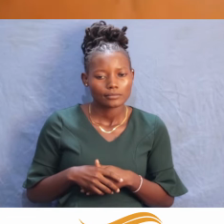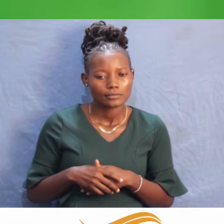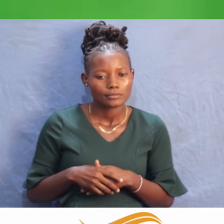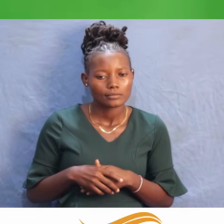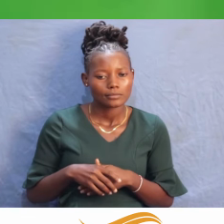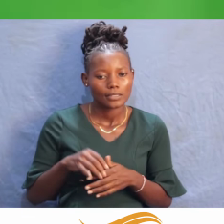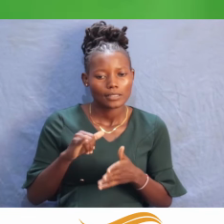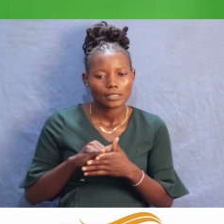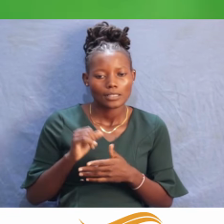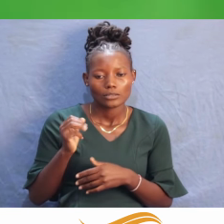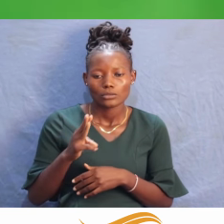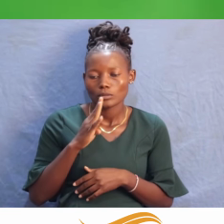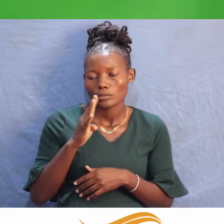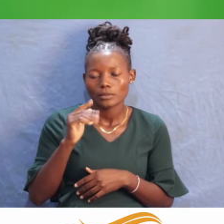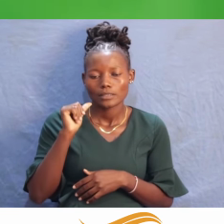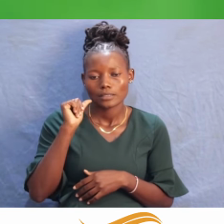That would be a nice topic.